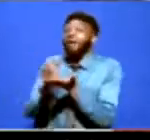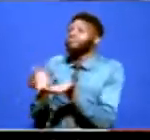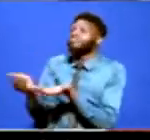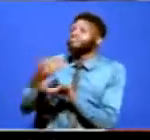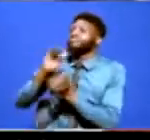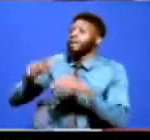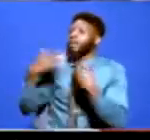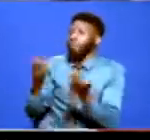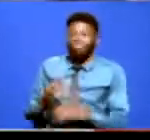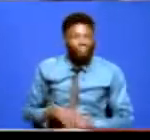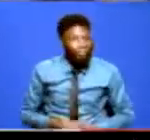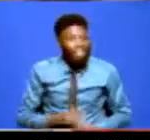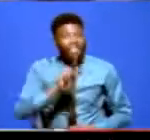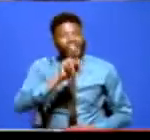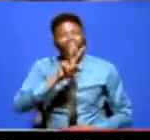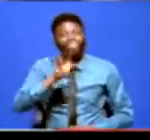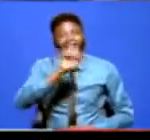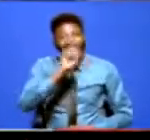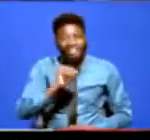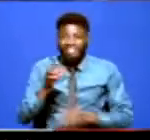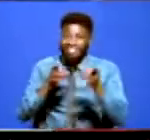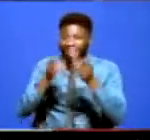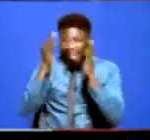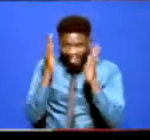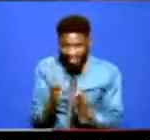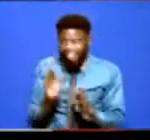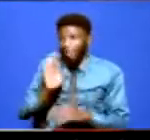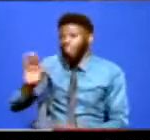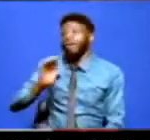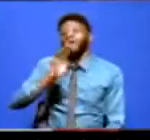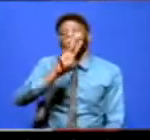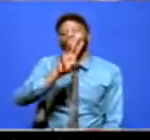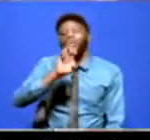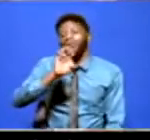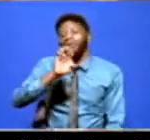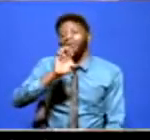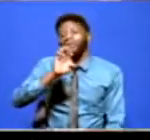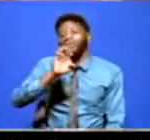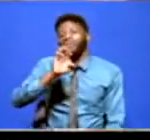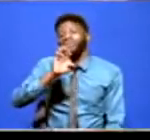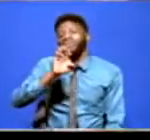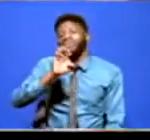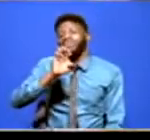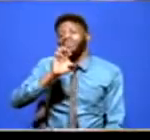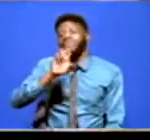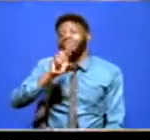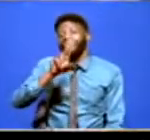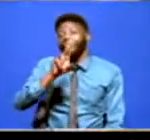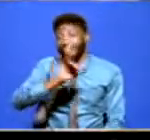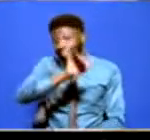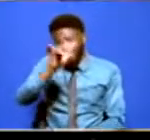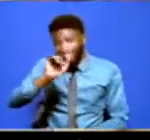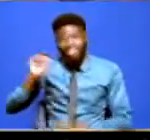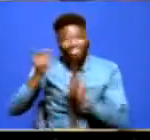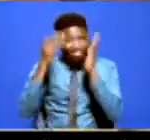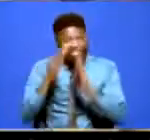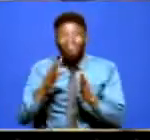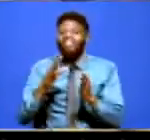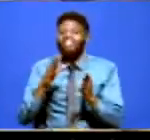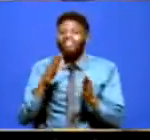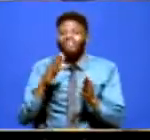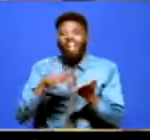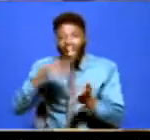KWS Director General Brigadier Retired John Migwi Waweru urged Kenyans to learn to live with the wild animals,